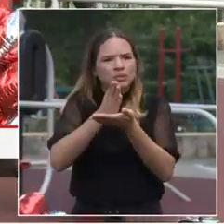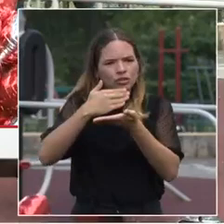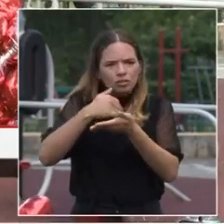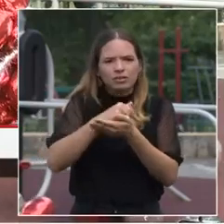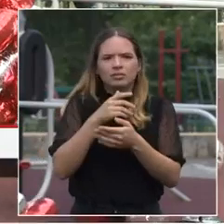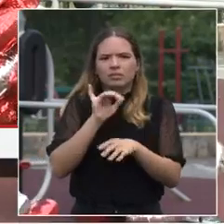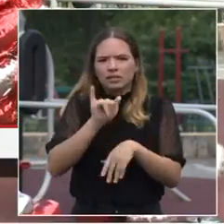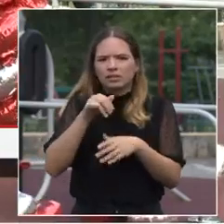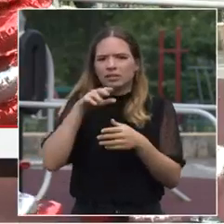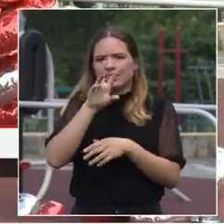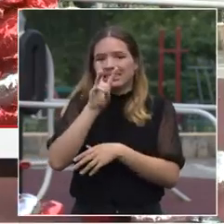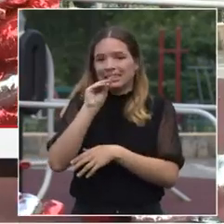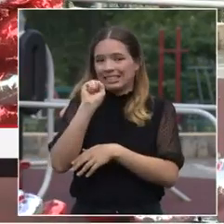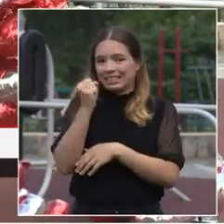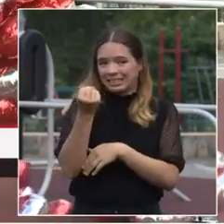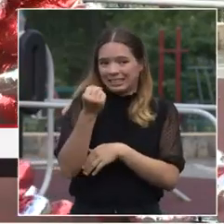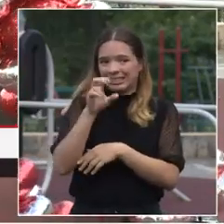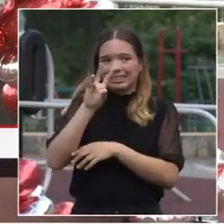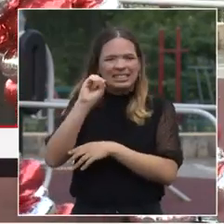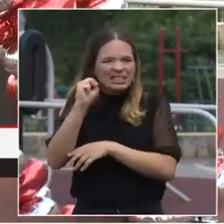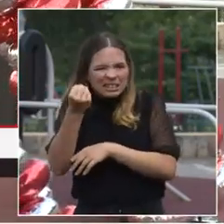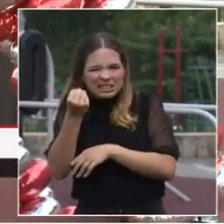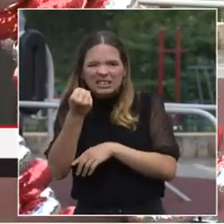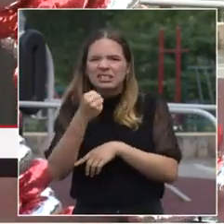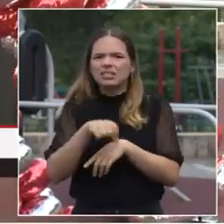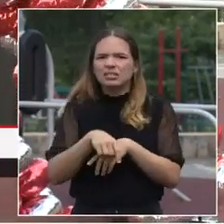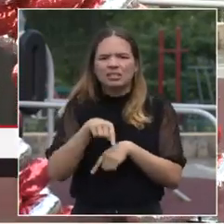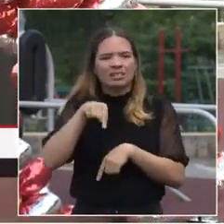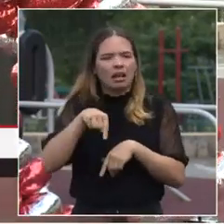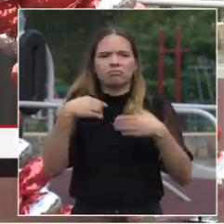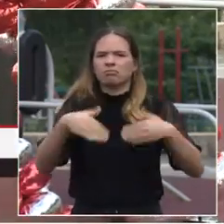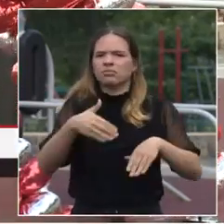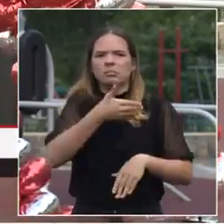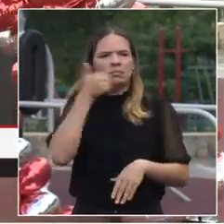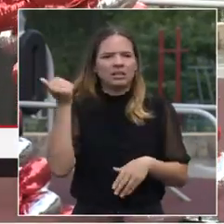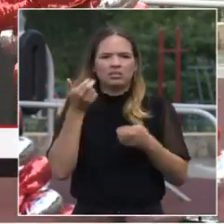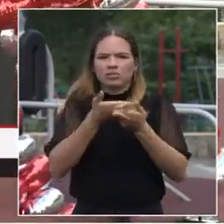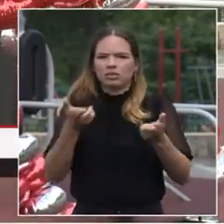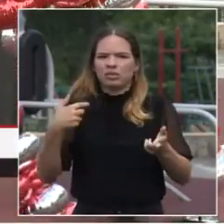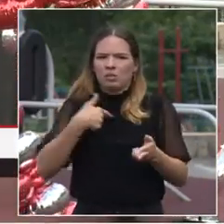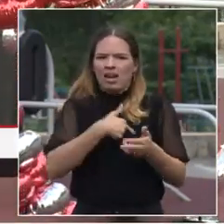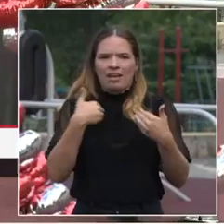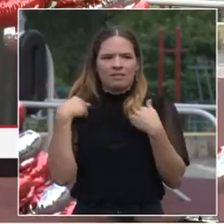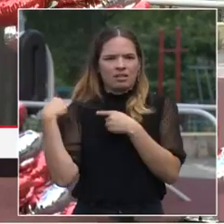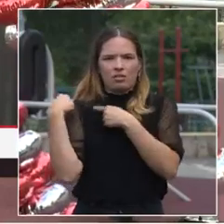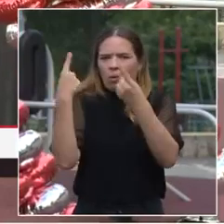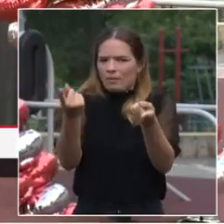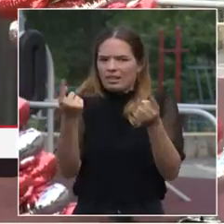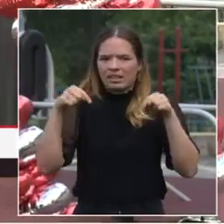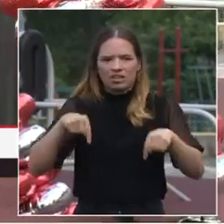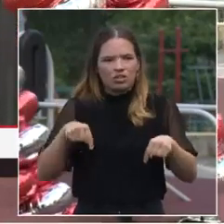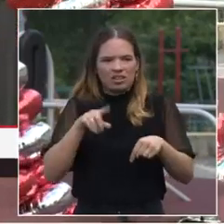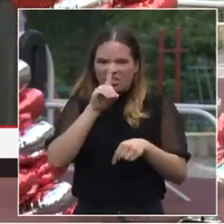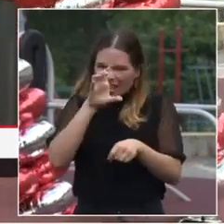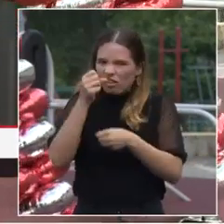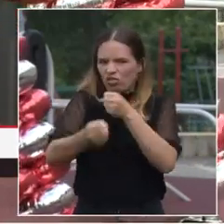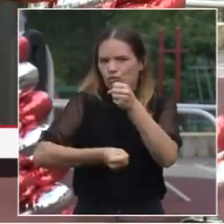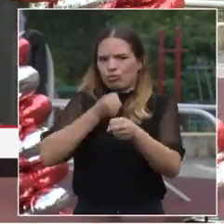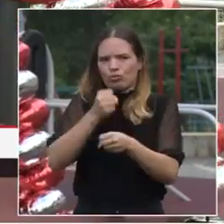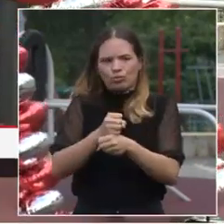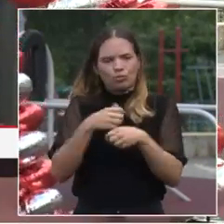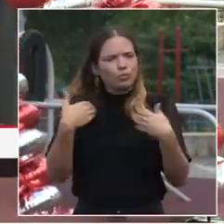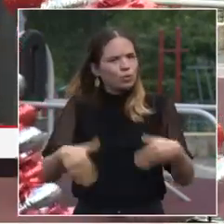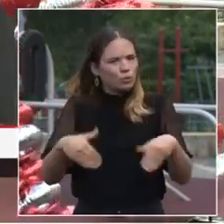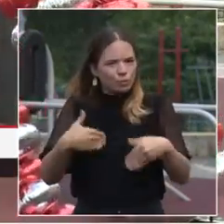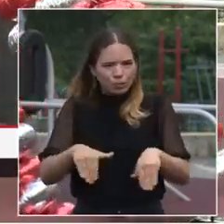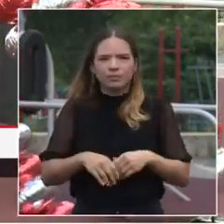saying that this is the best resource that we've been in our nearly 100-year history. And we are now able to do things specifically for our seniors through Recreation